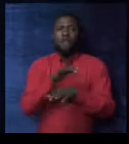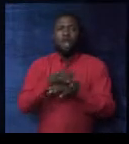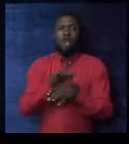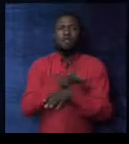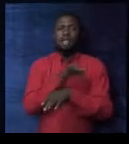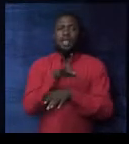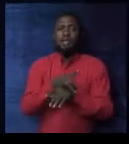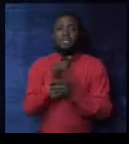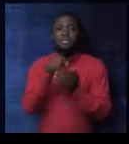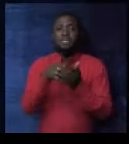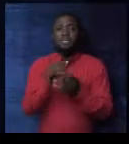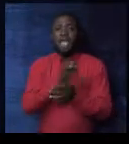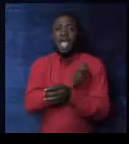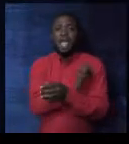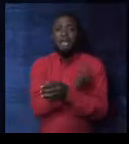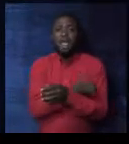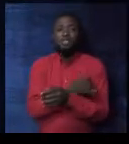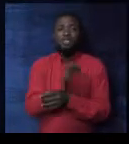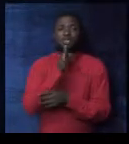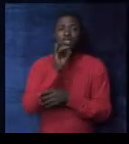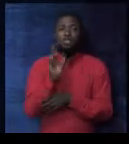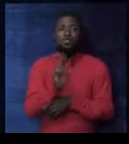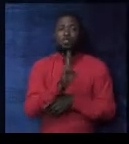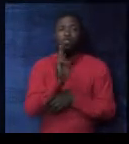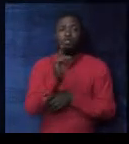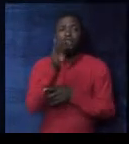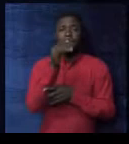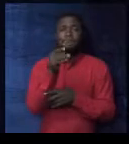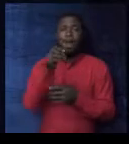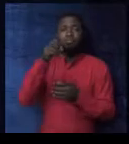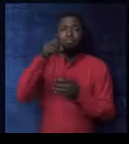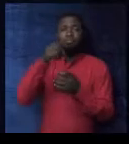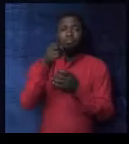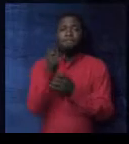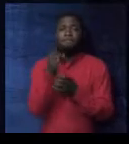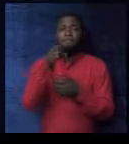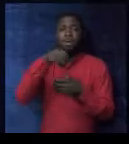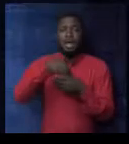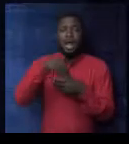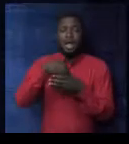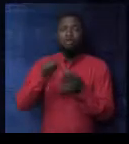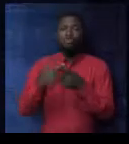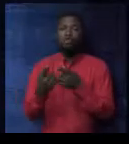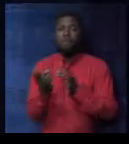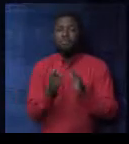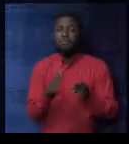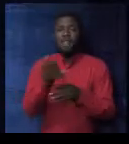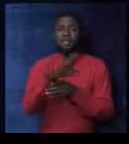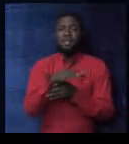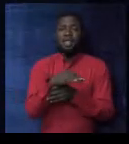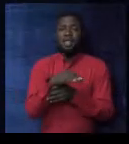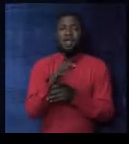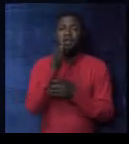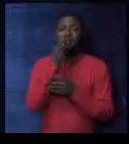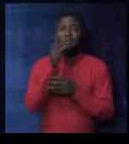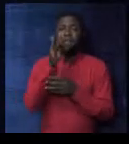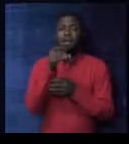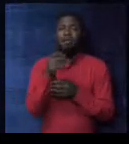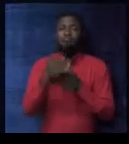on Earth. This energy is used by plants to prepare their food by a process